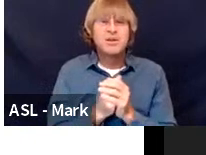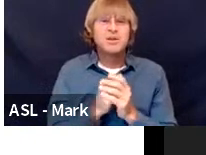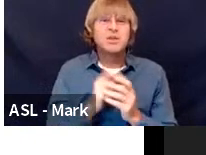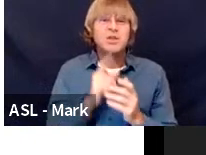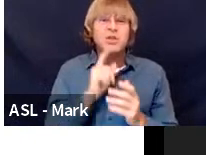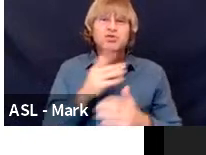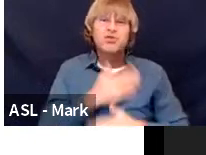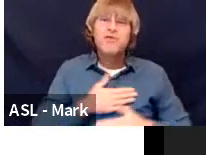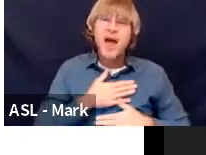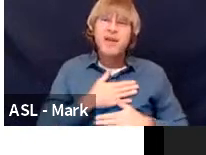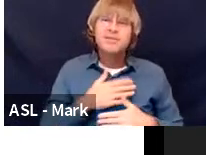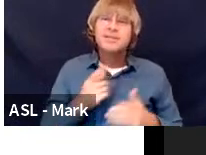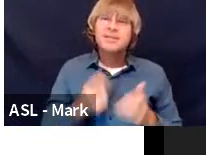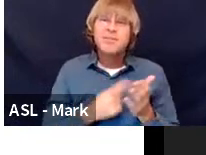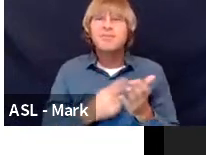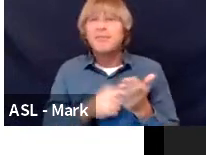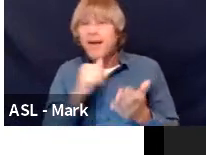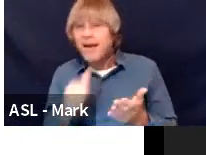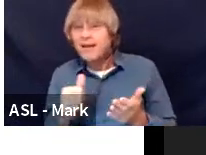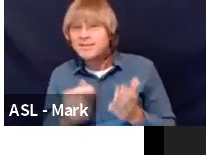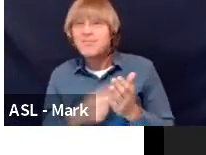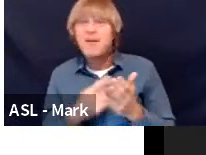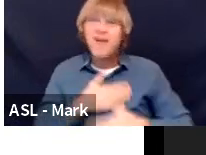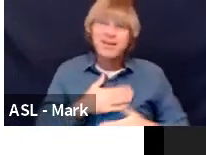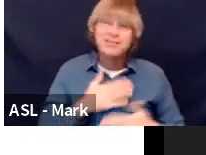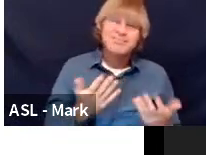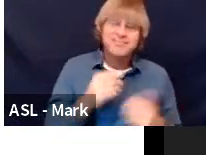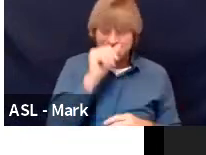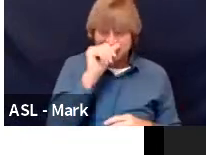through sometimes, sometimes not so fun.